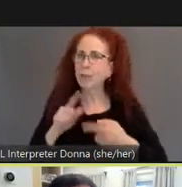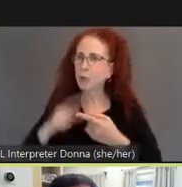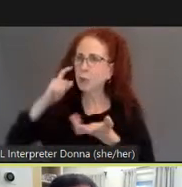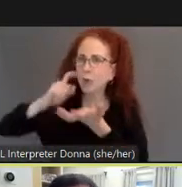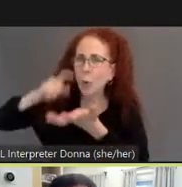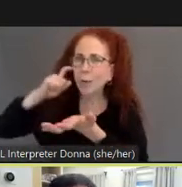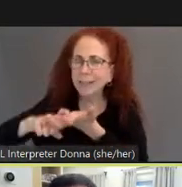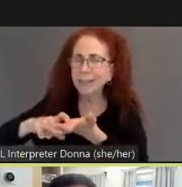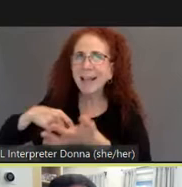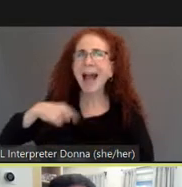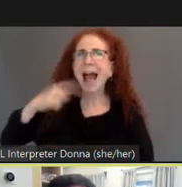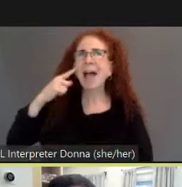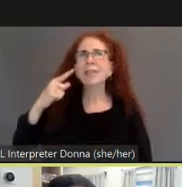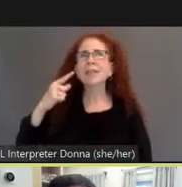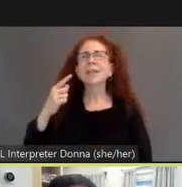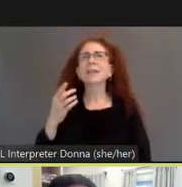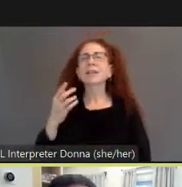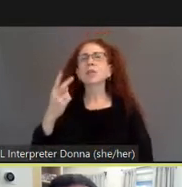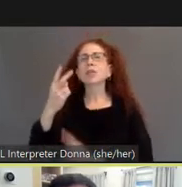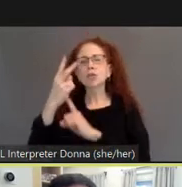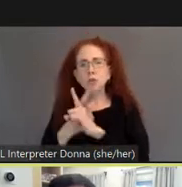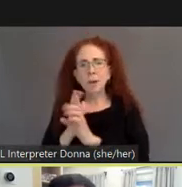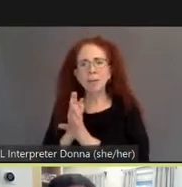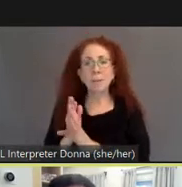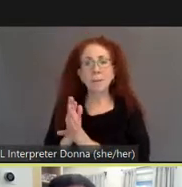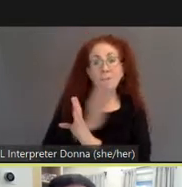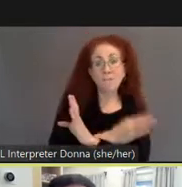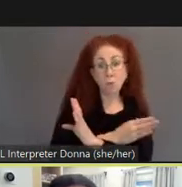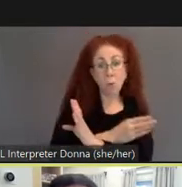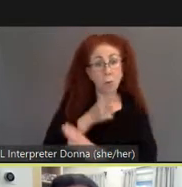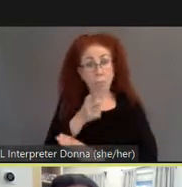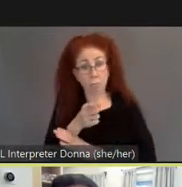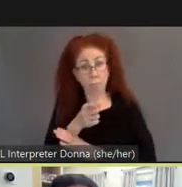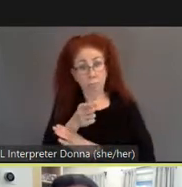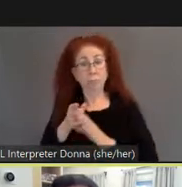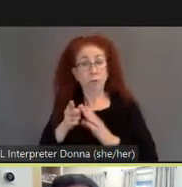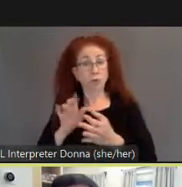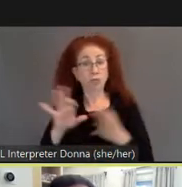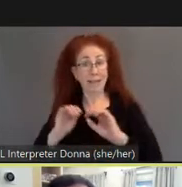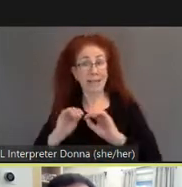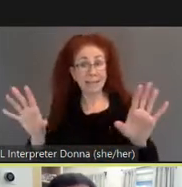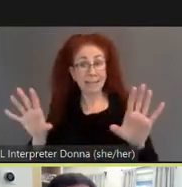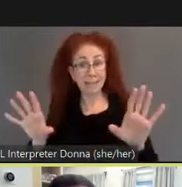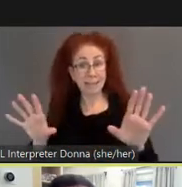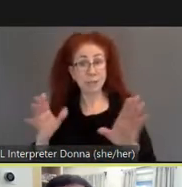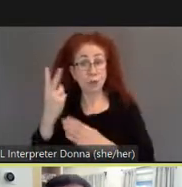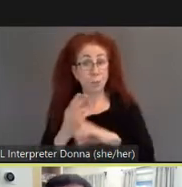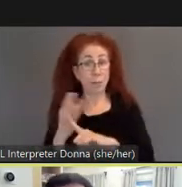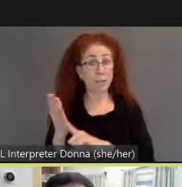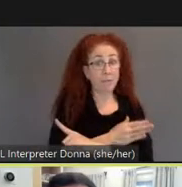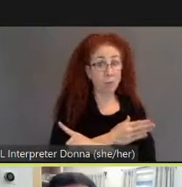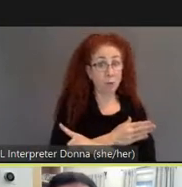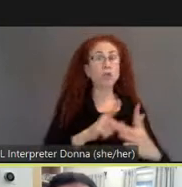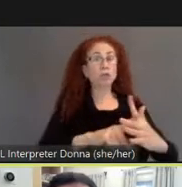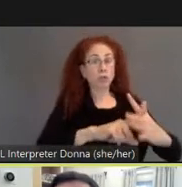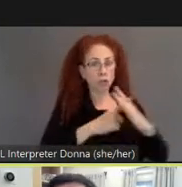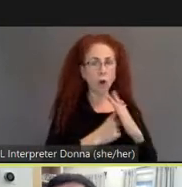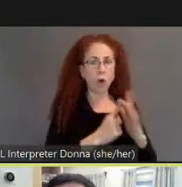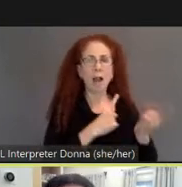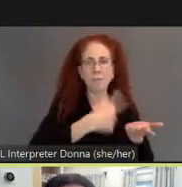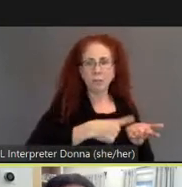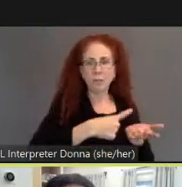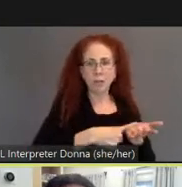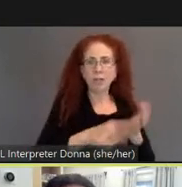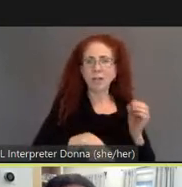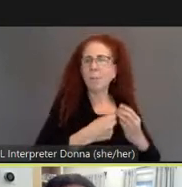think it was about 2 months in advance of when La Voix Humaine was released that we began to have conversations about what